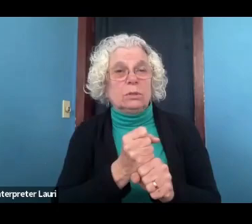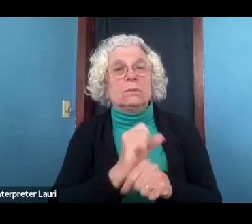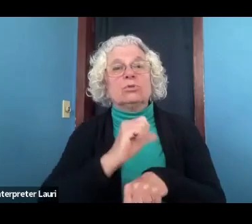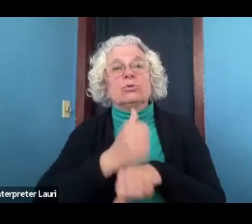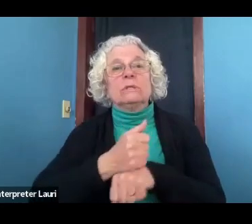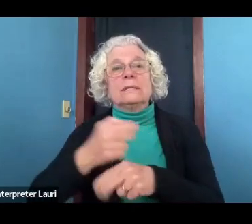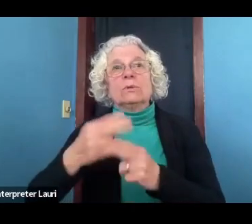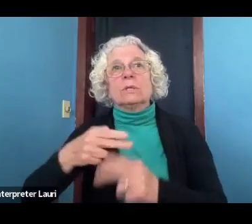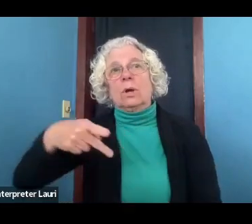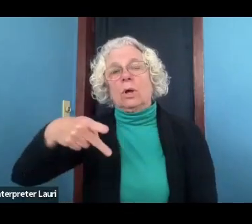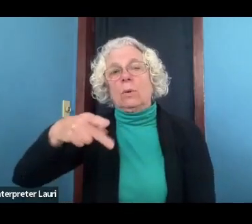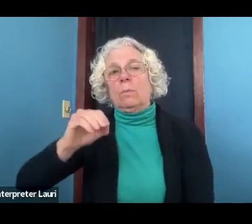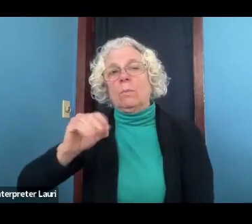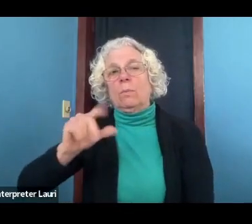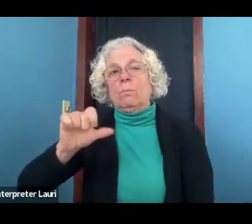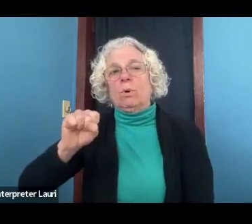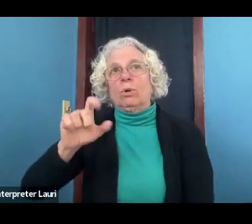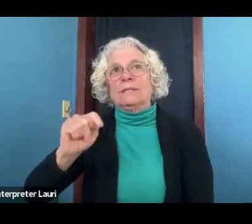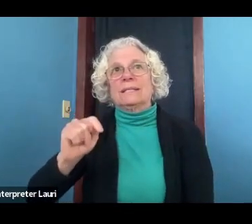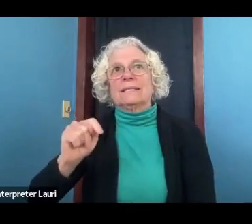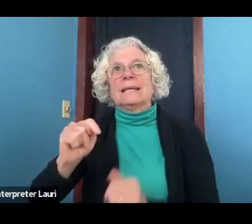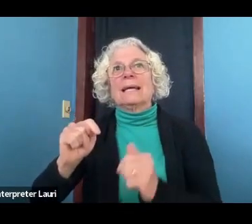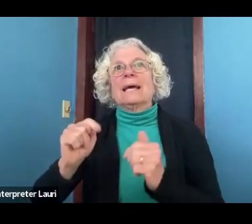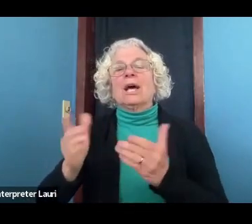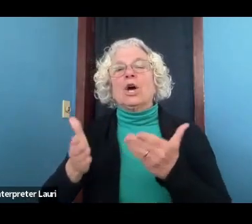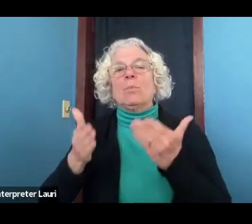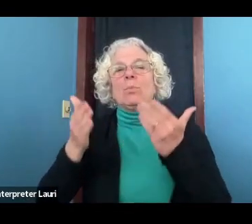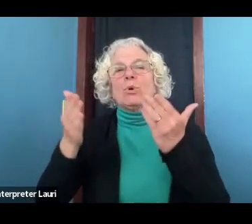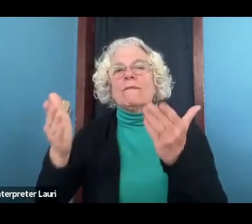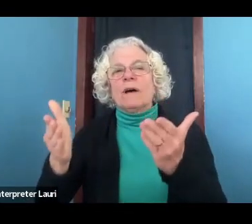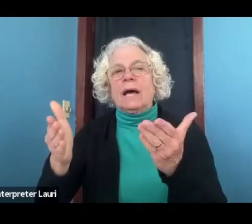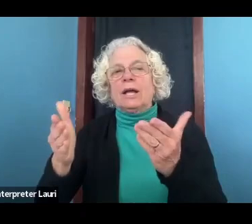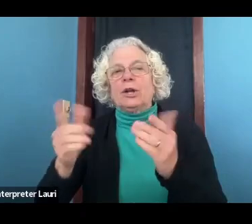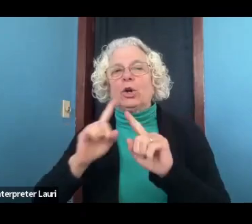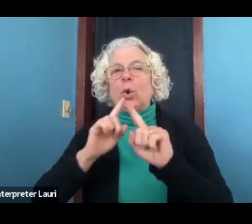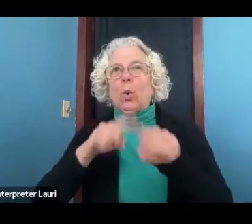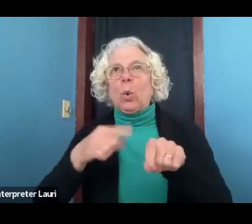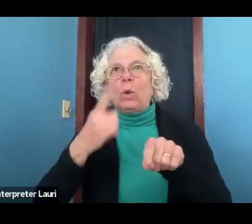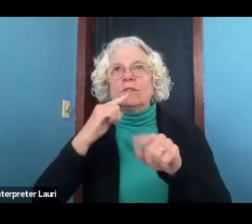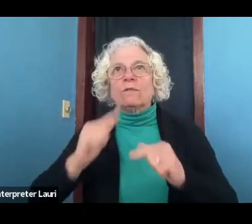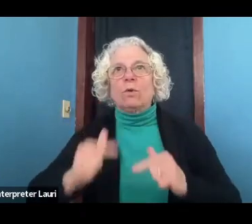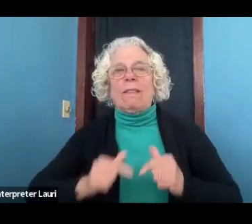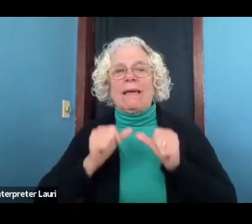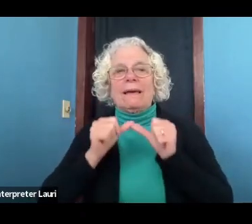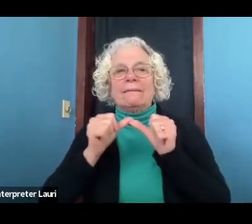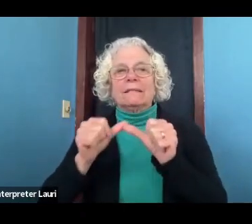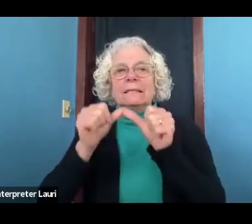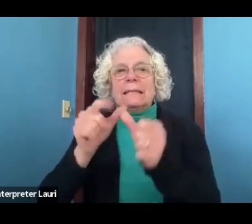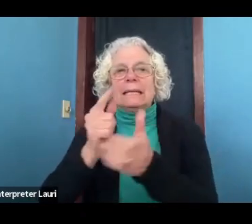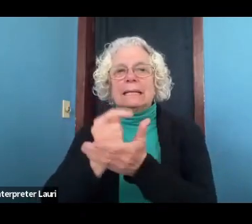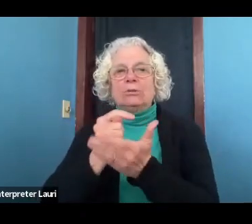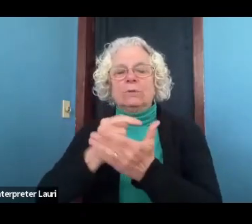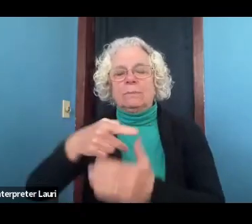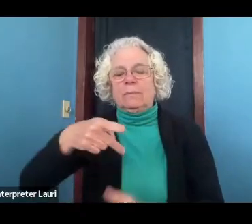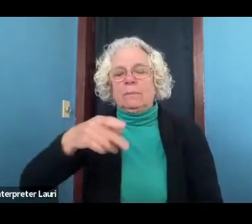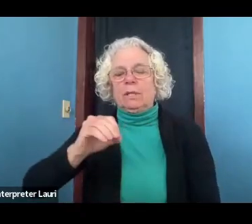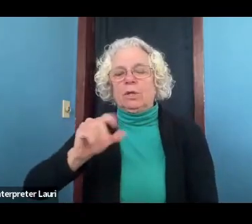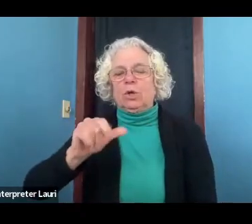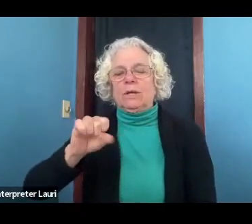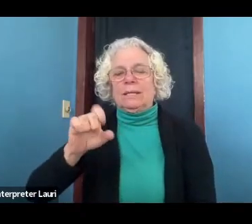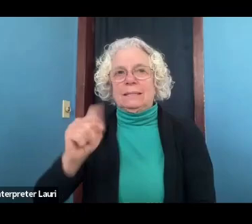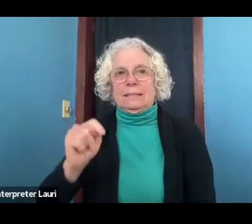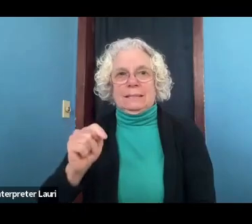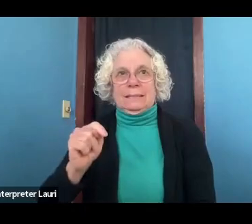POST. So it stands for Provider Orders for Life Sustaining Treatment. All that is, it's a traveling medical